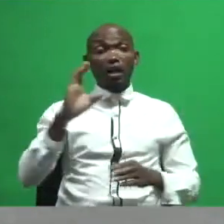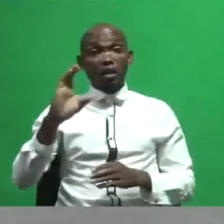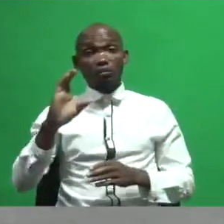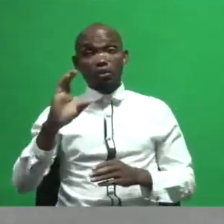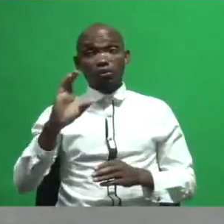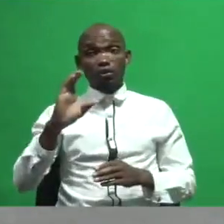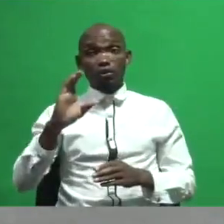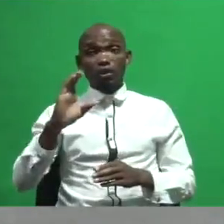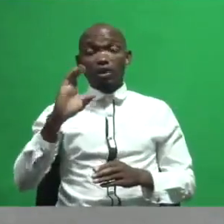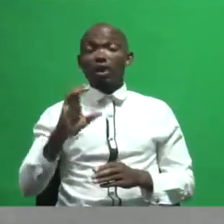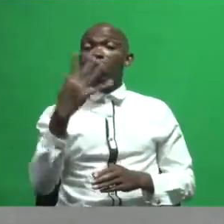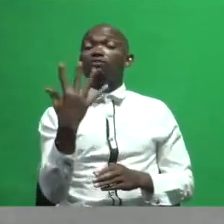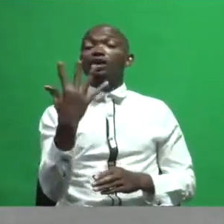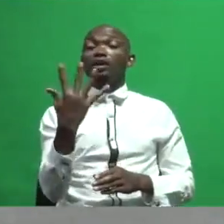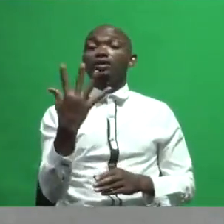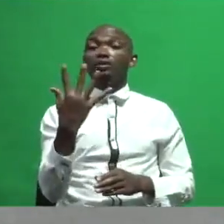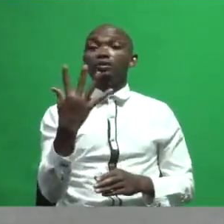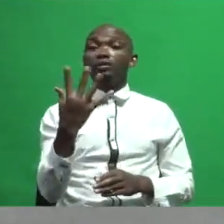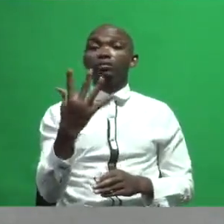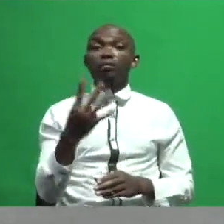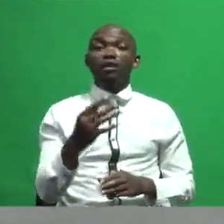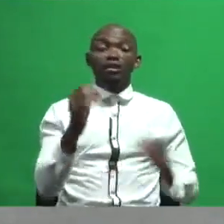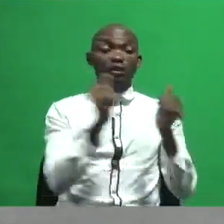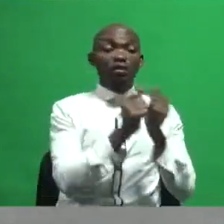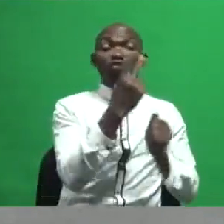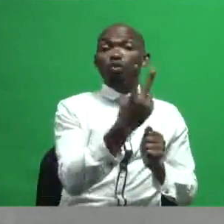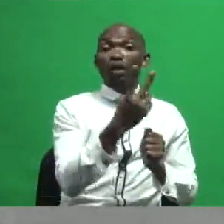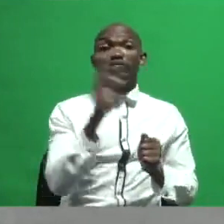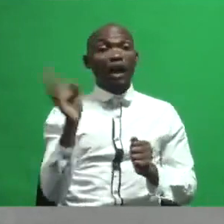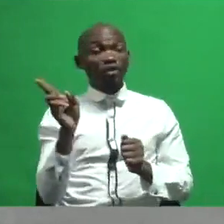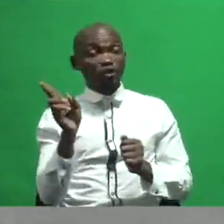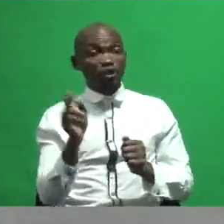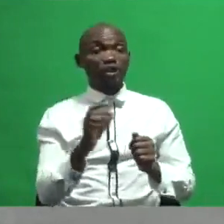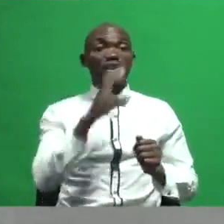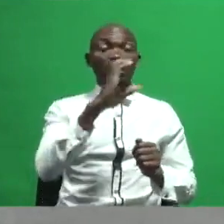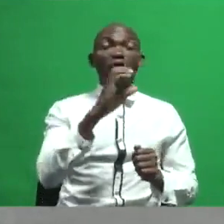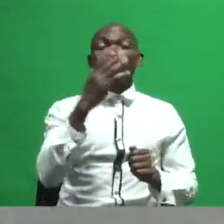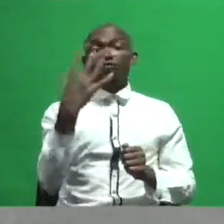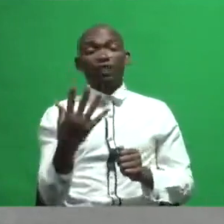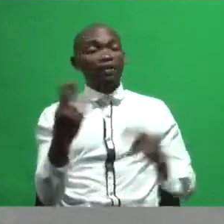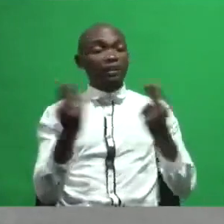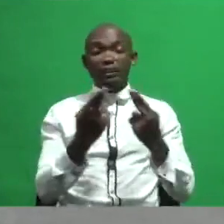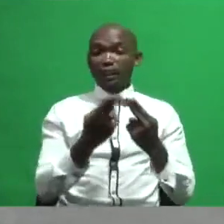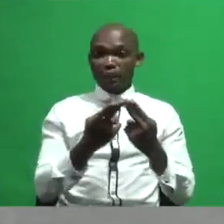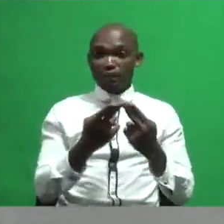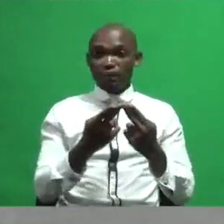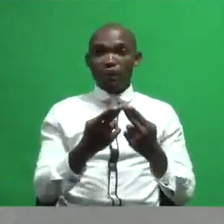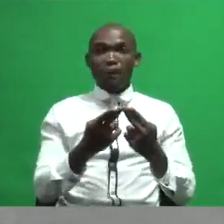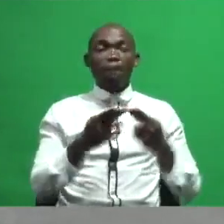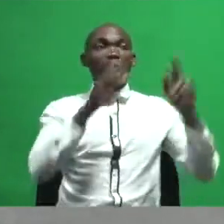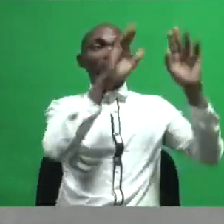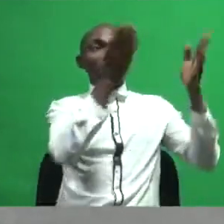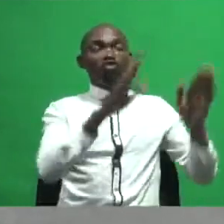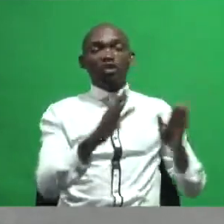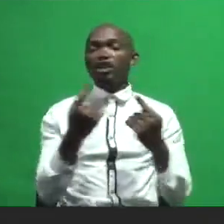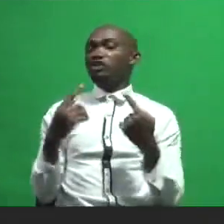5 carbon atoms, here we have 5 carbon atoms. We have 12, and also here we have 12. Therefore, we have